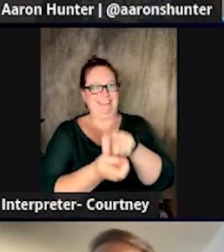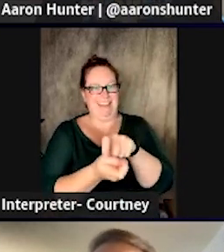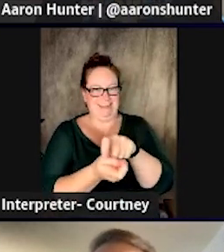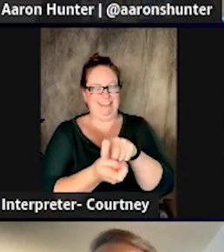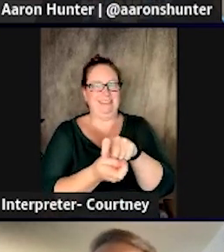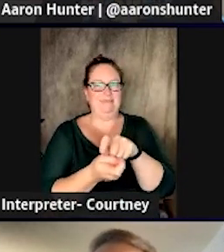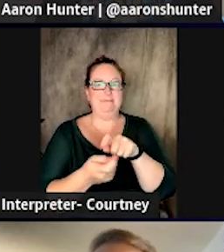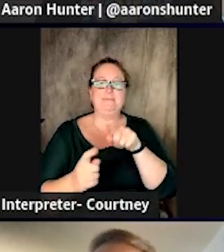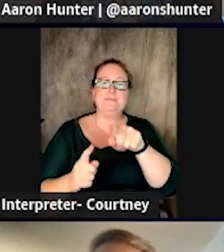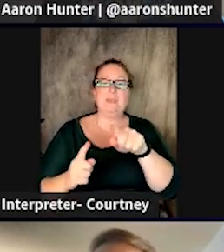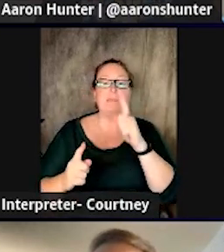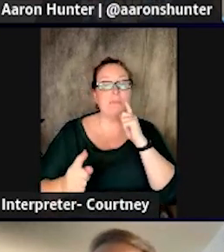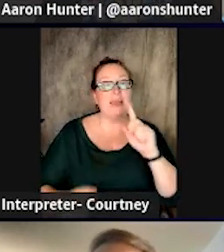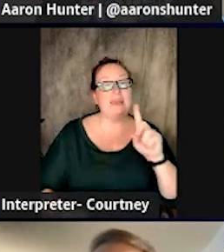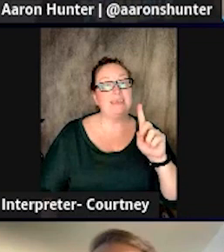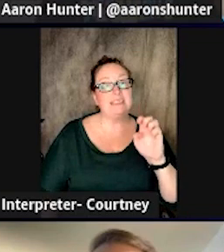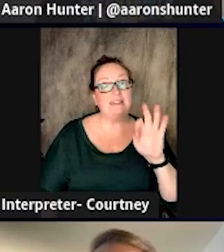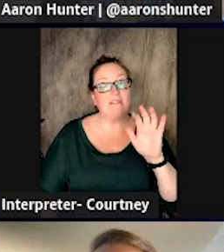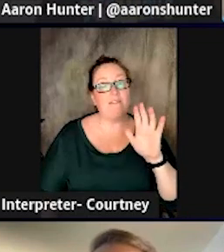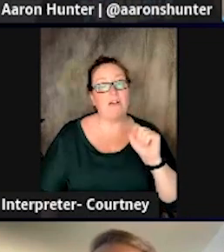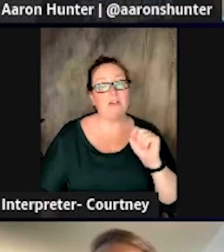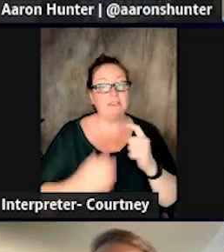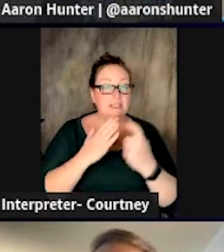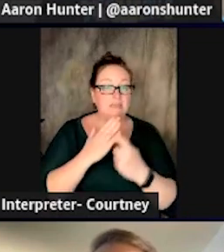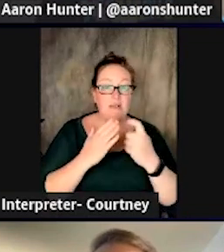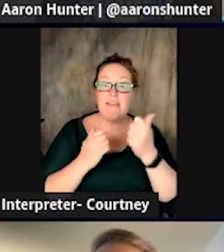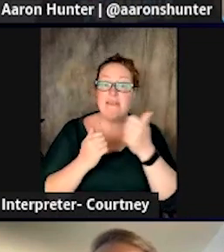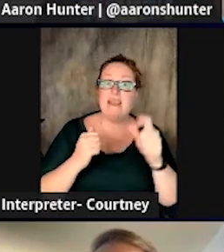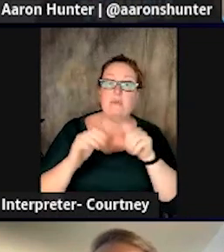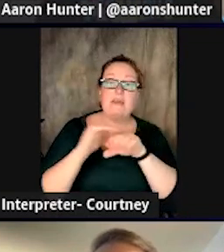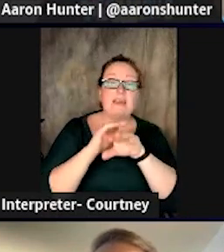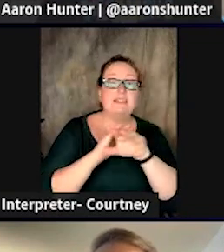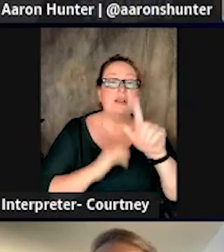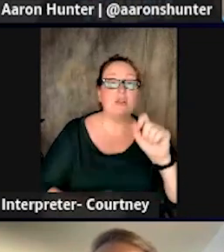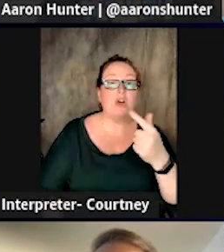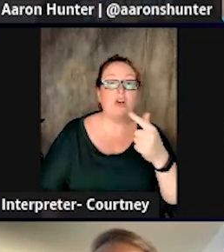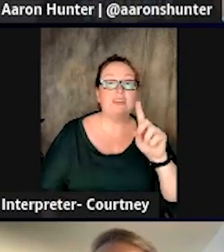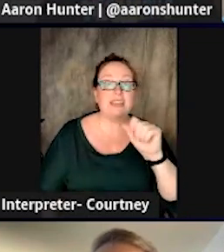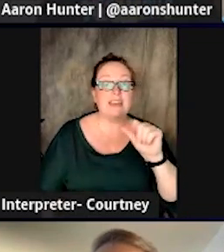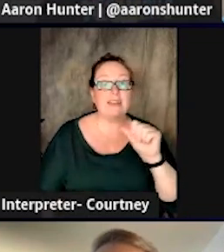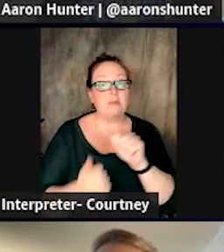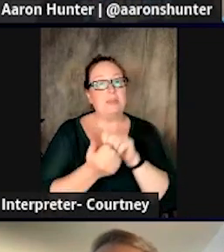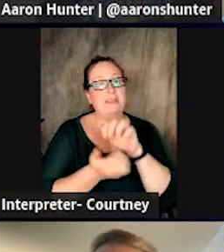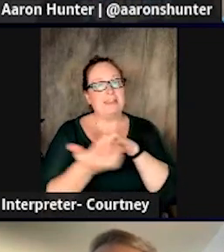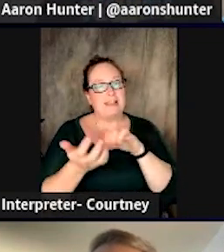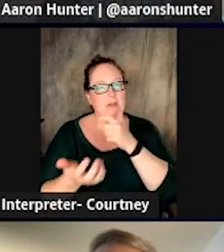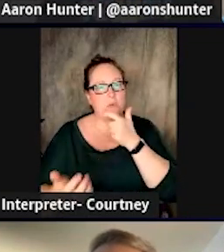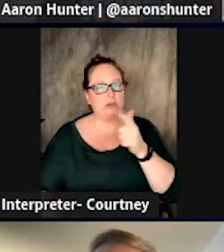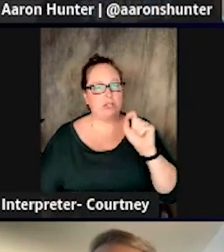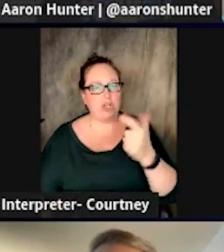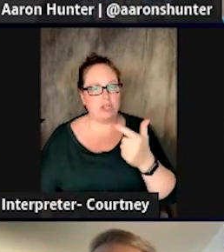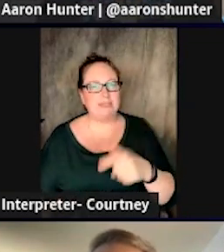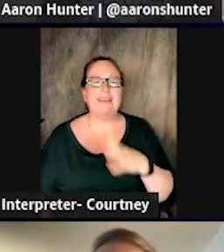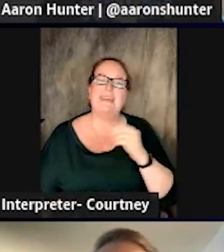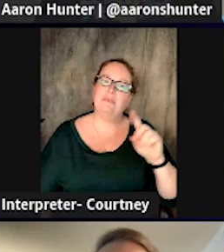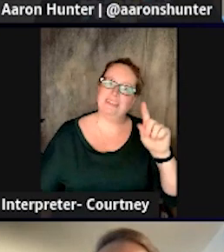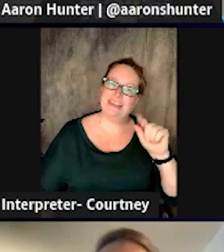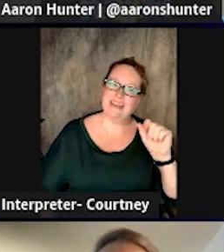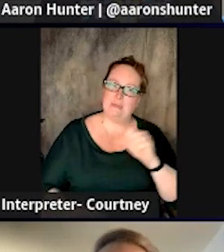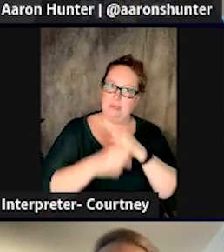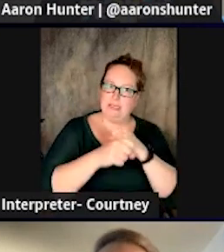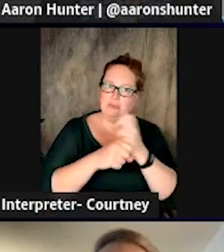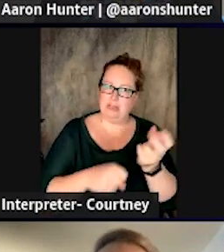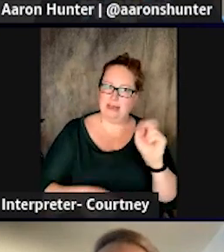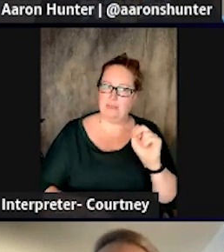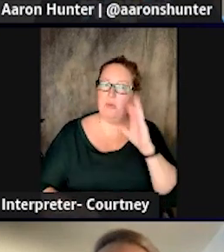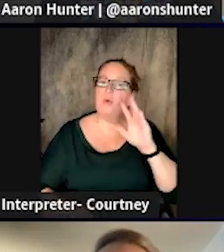by default, anybody accessing log data through CloudWatch logs, and especially with data protection enabled, will only